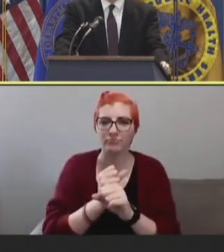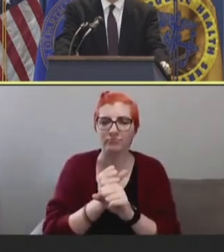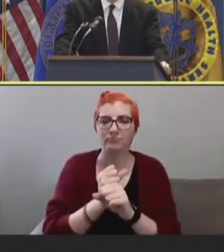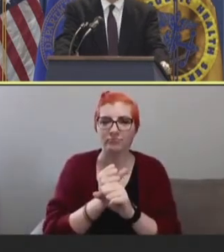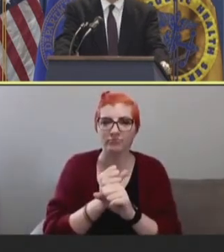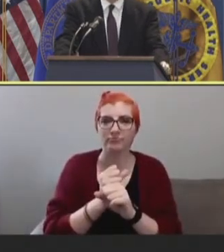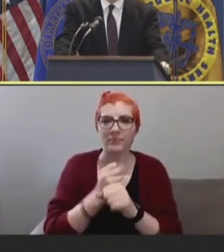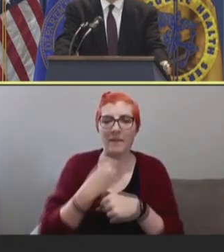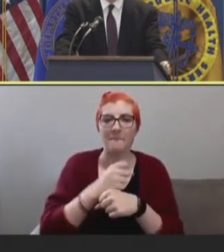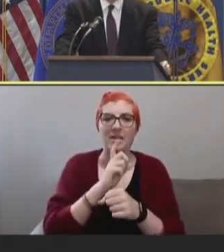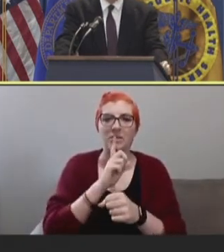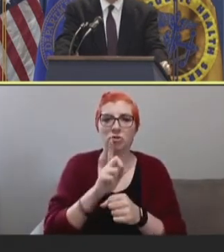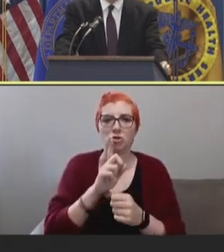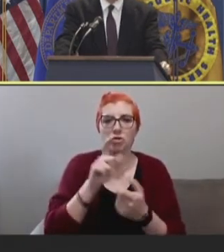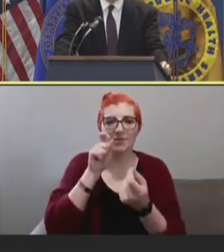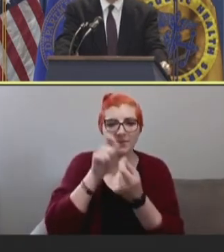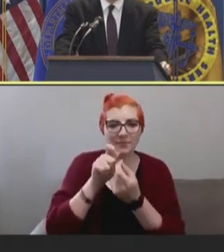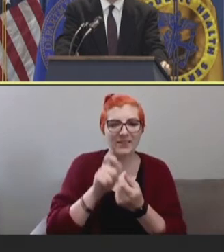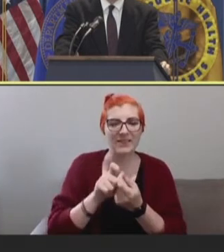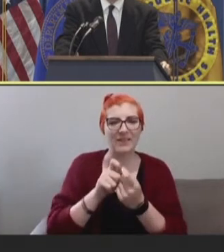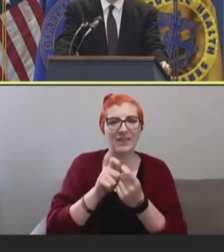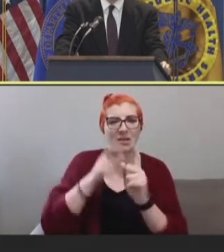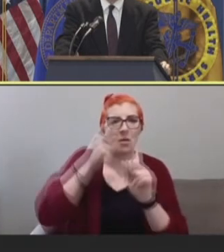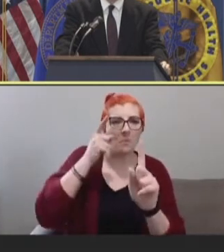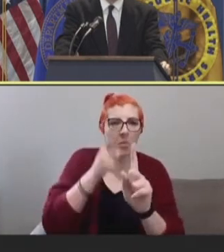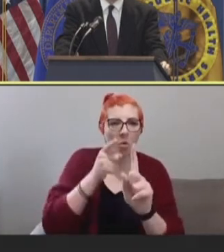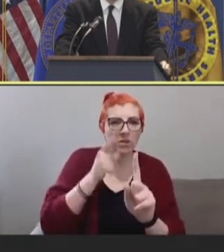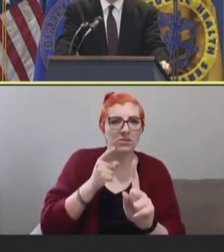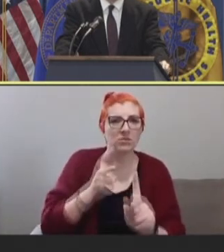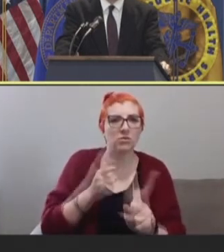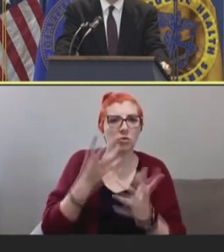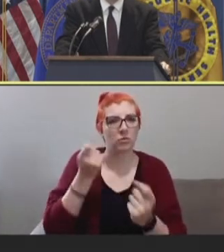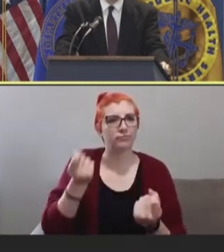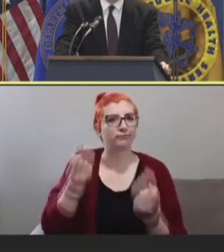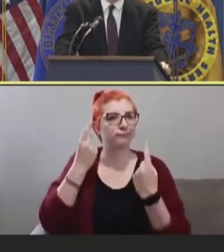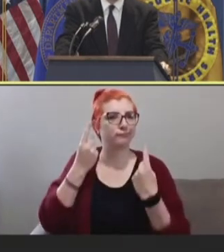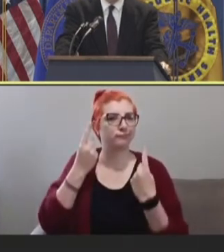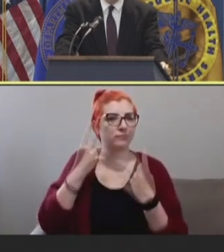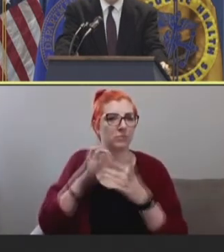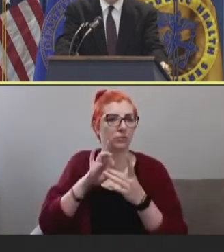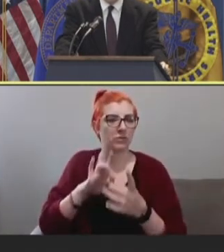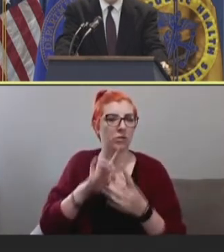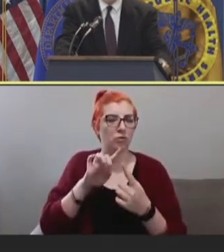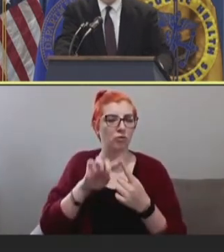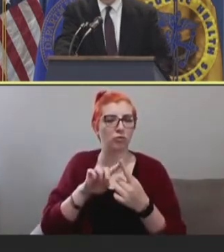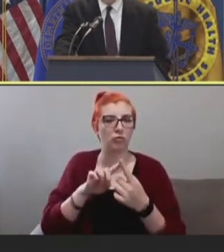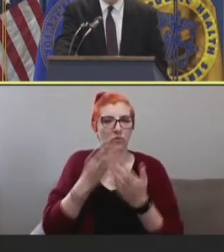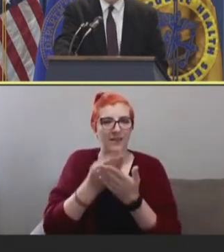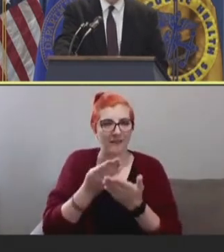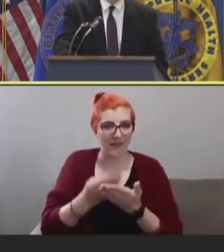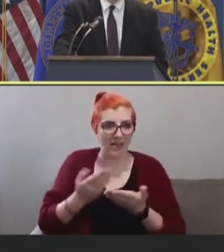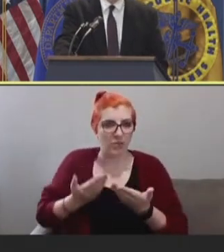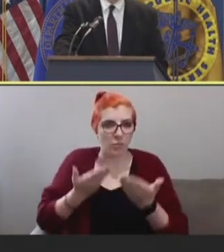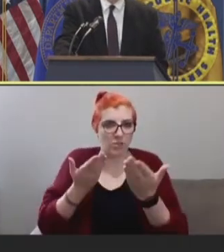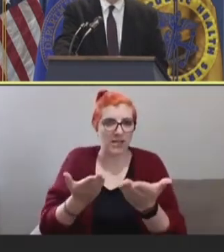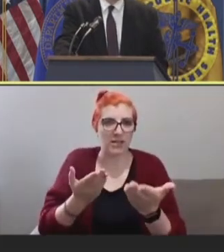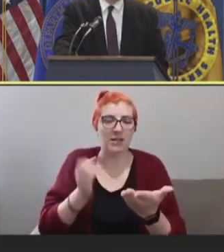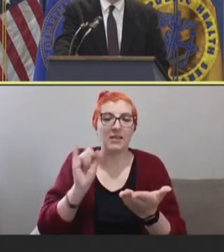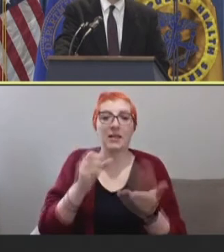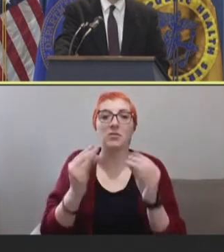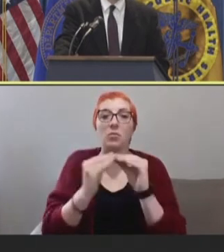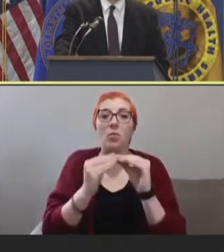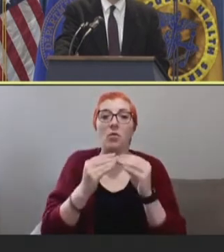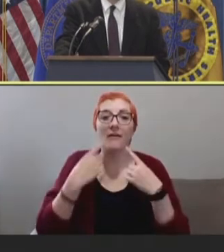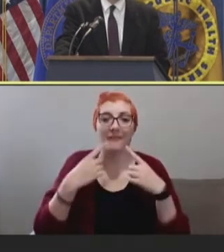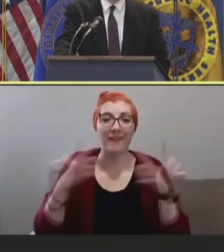making sure that there are certain takeaway points that are associated with the facts that you present, are much more effective, and the